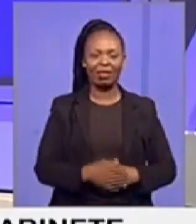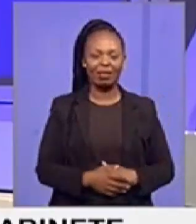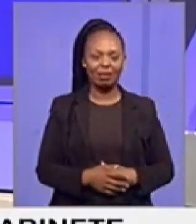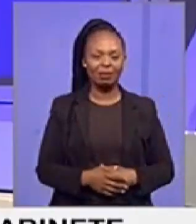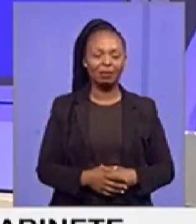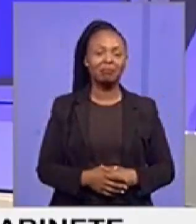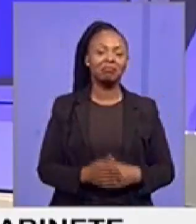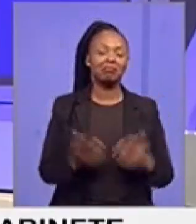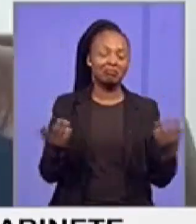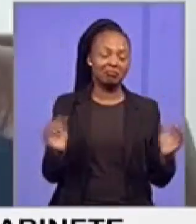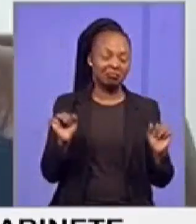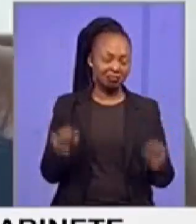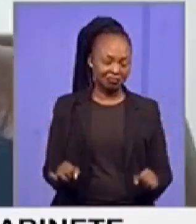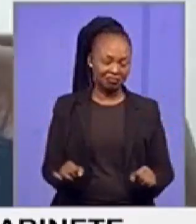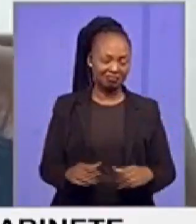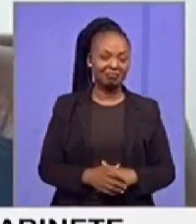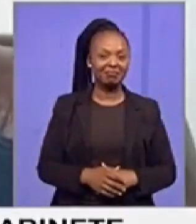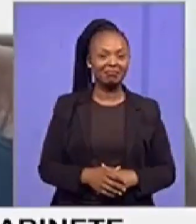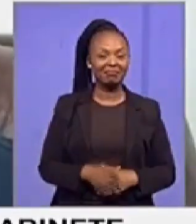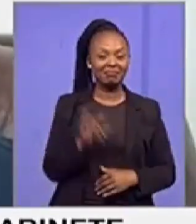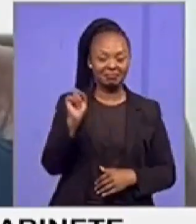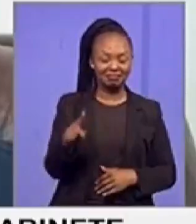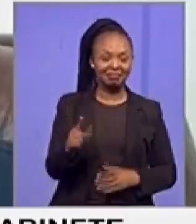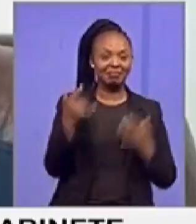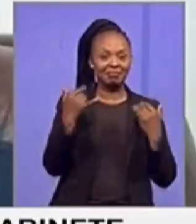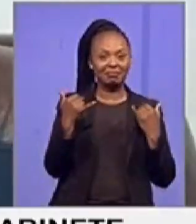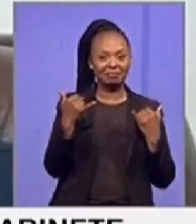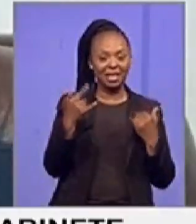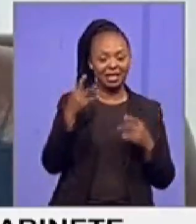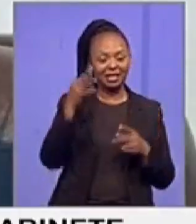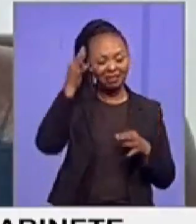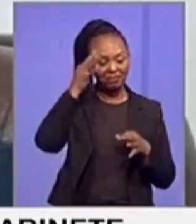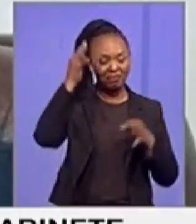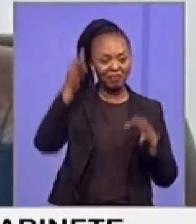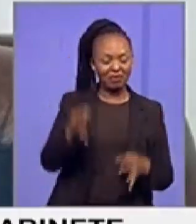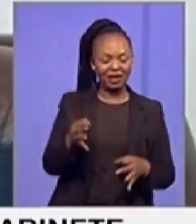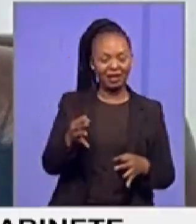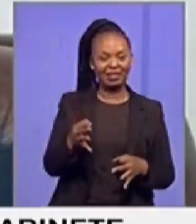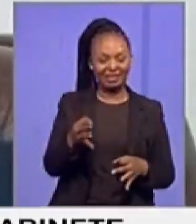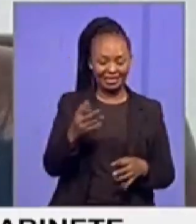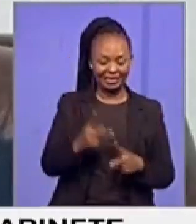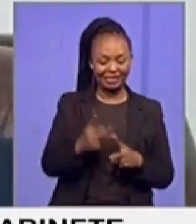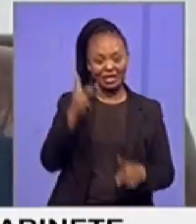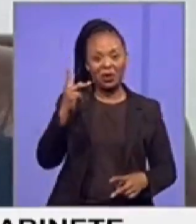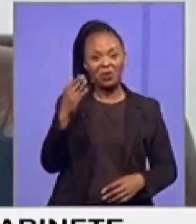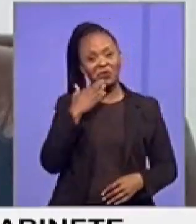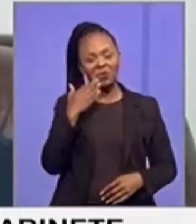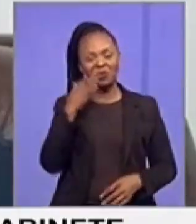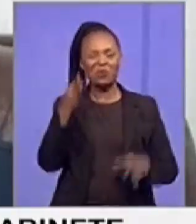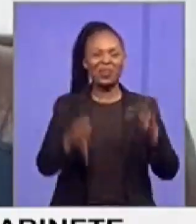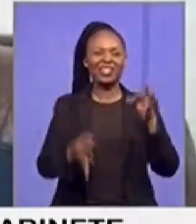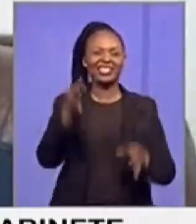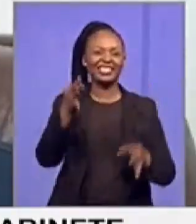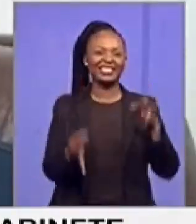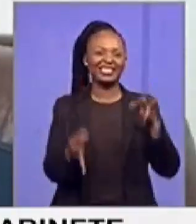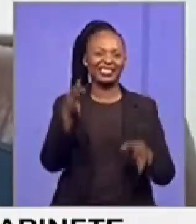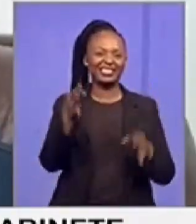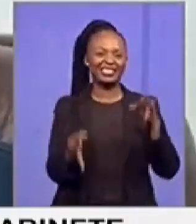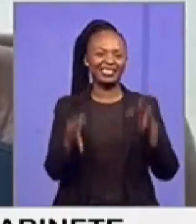ke yone taba ena ya hore ke keto ya sepolotiki empa ke bona le batho ba bangata